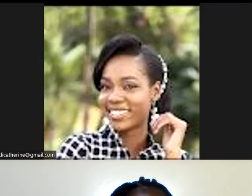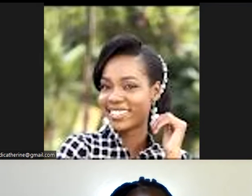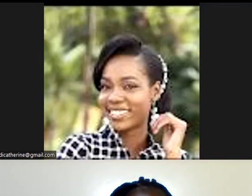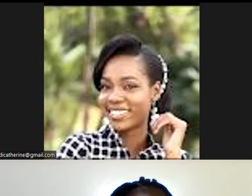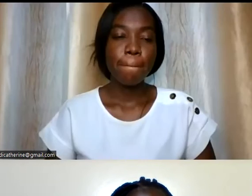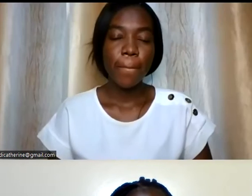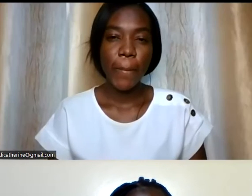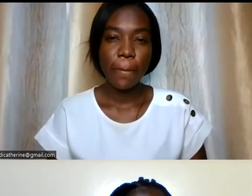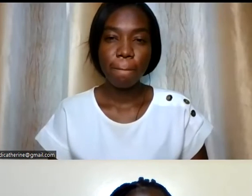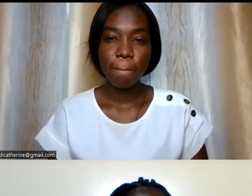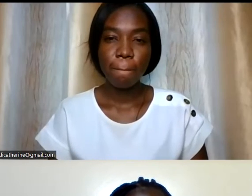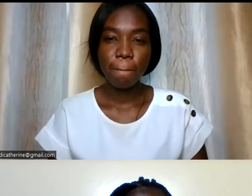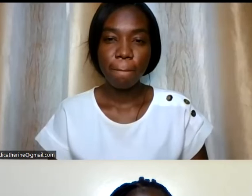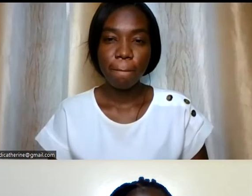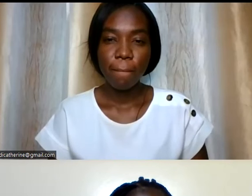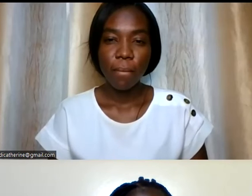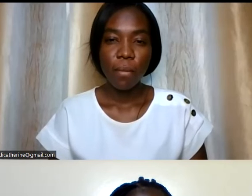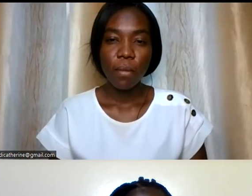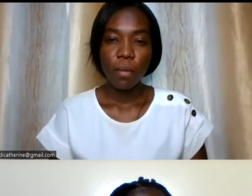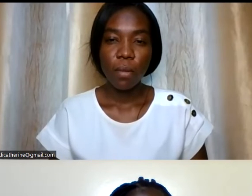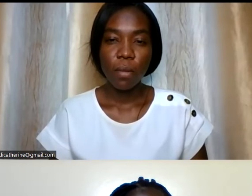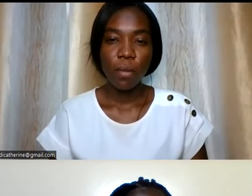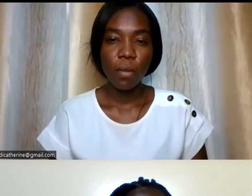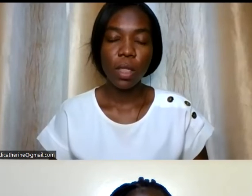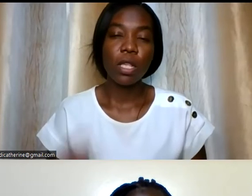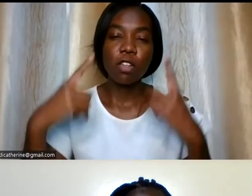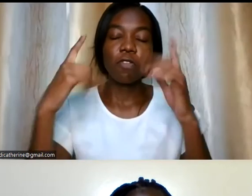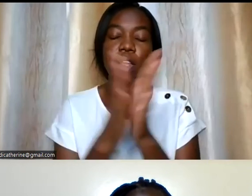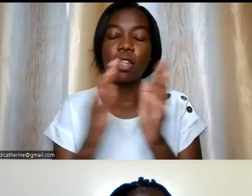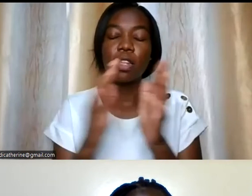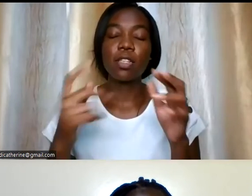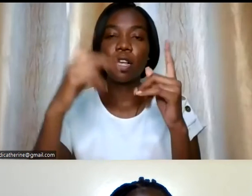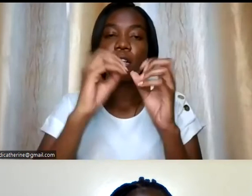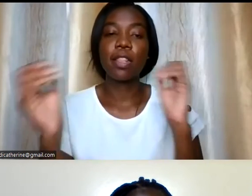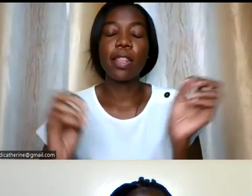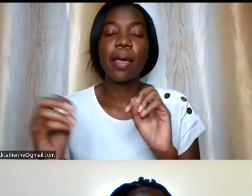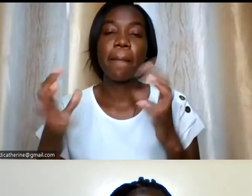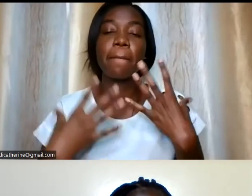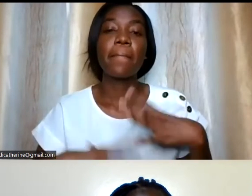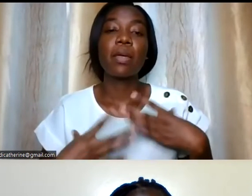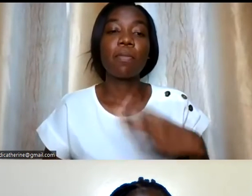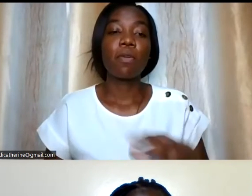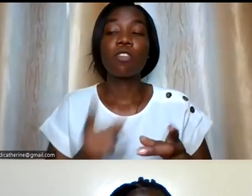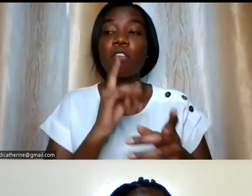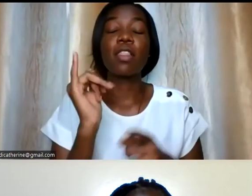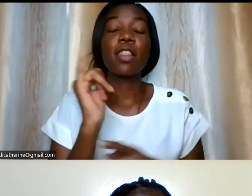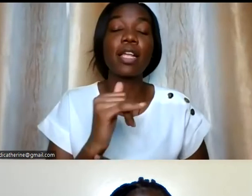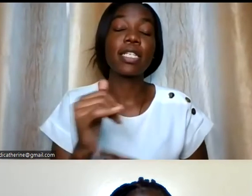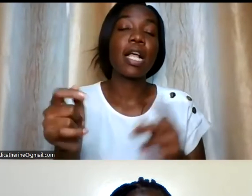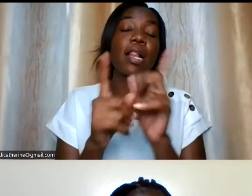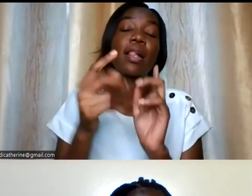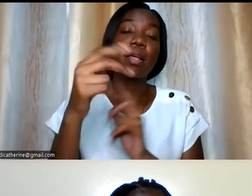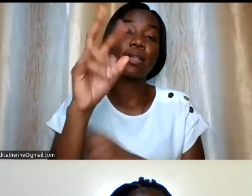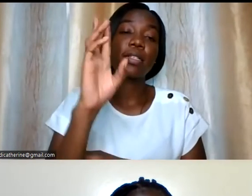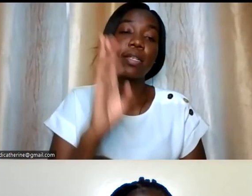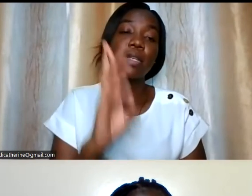and unsuccessful candidates. And I think that's a very big gap on us as HR people. People come to